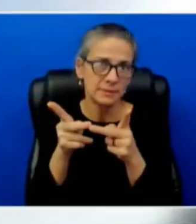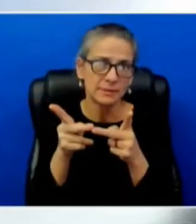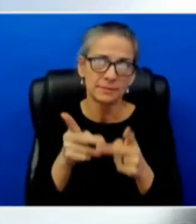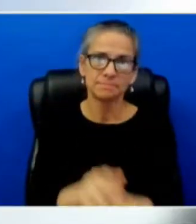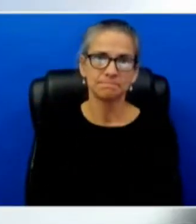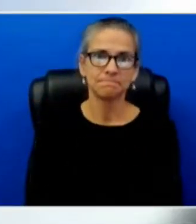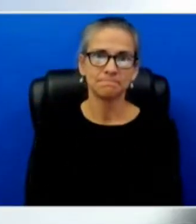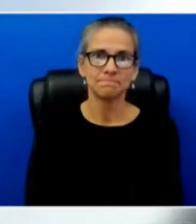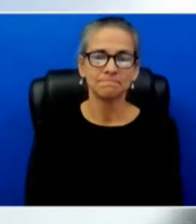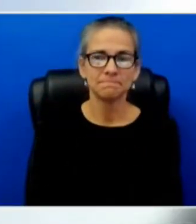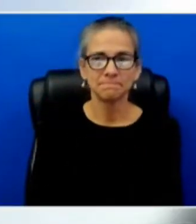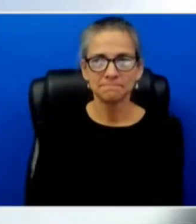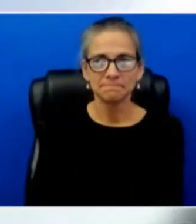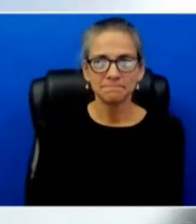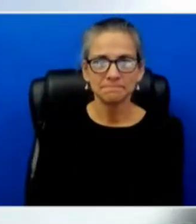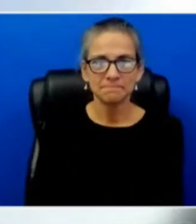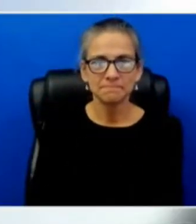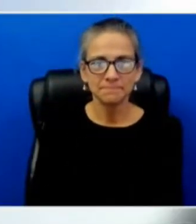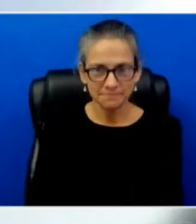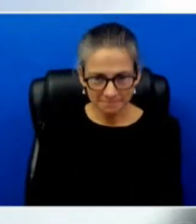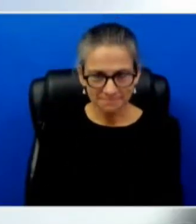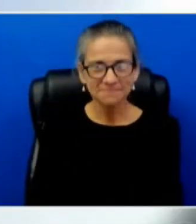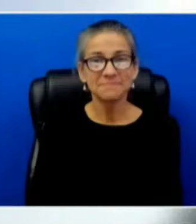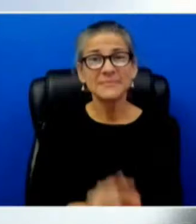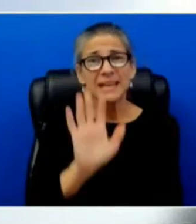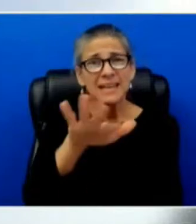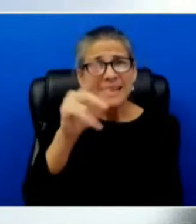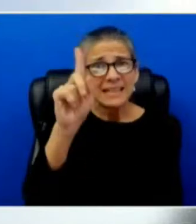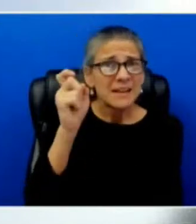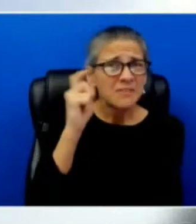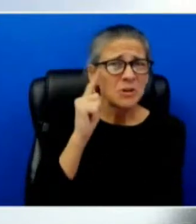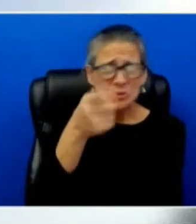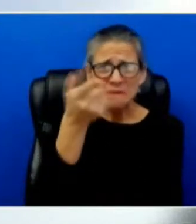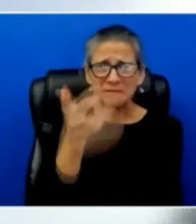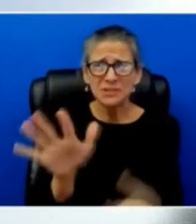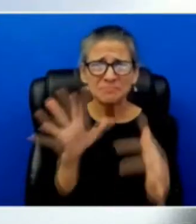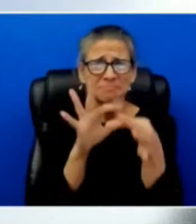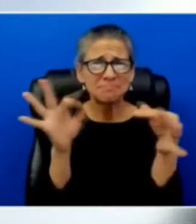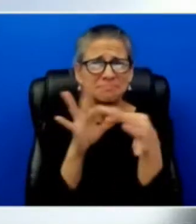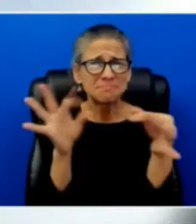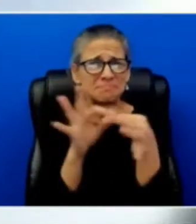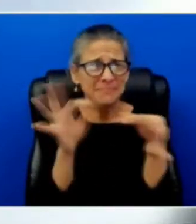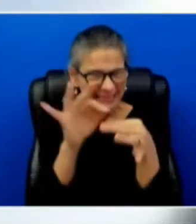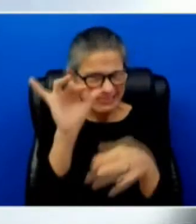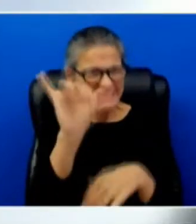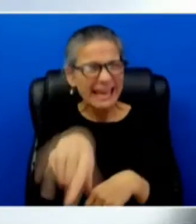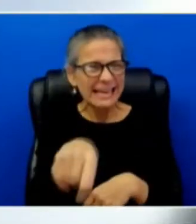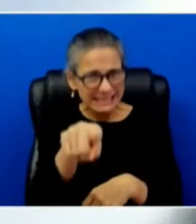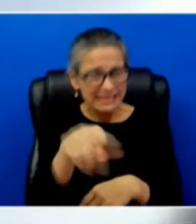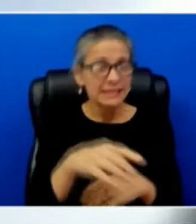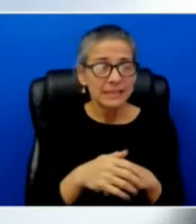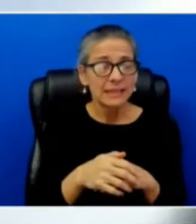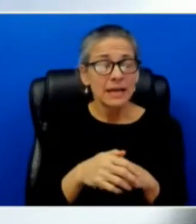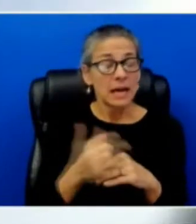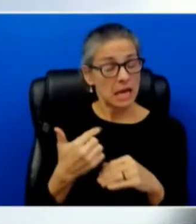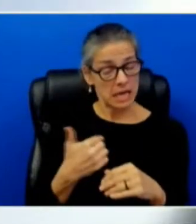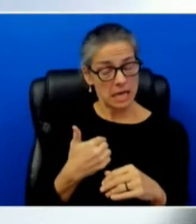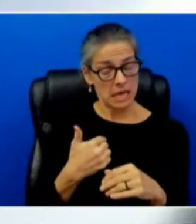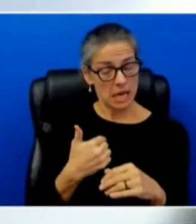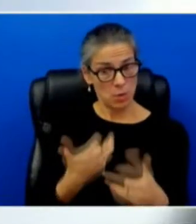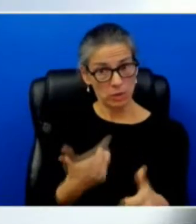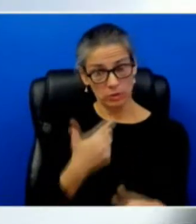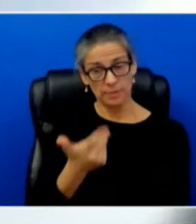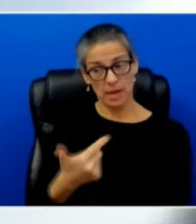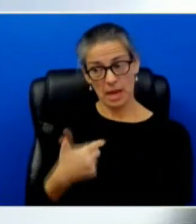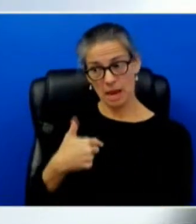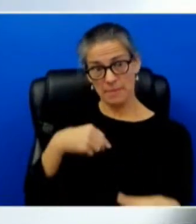Governor, you covered a lot of territory already. Let me say I am in the district